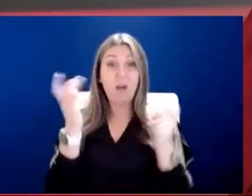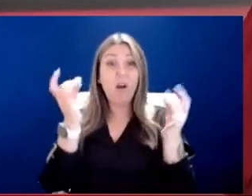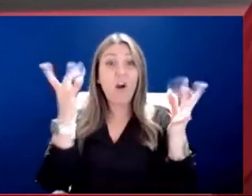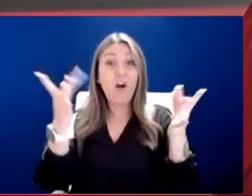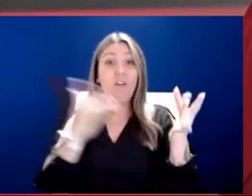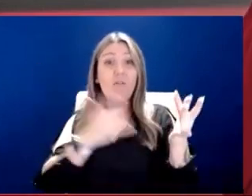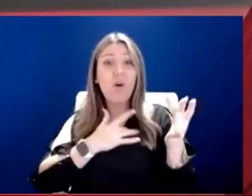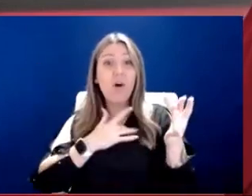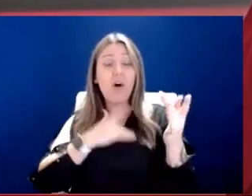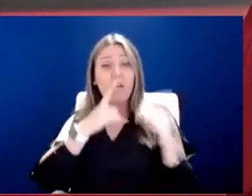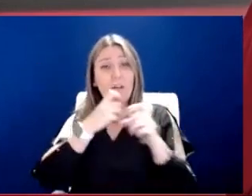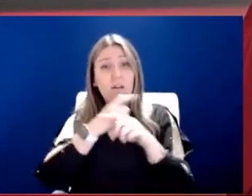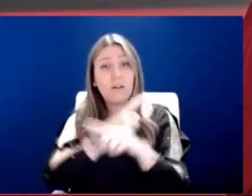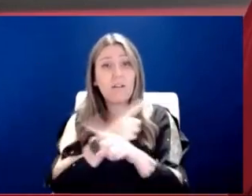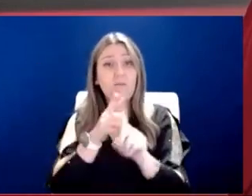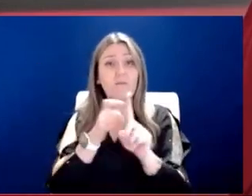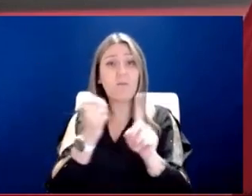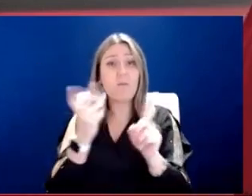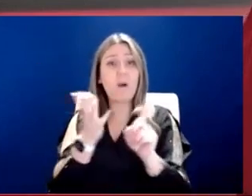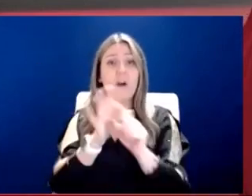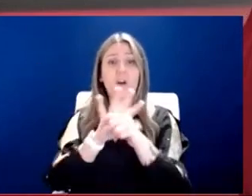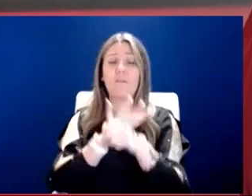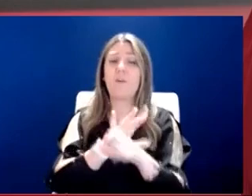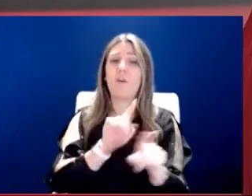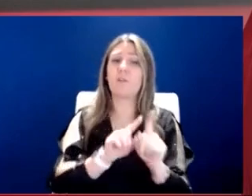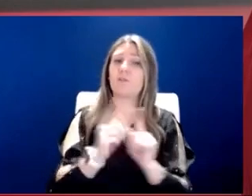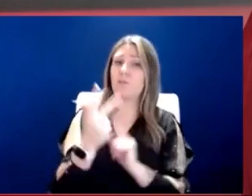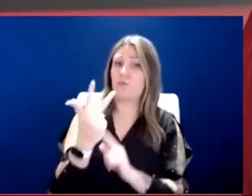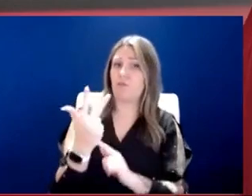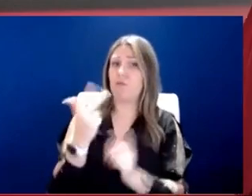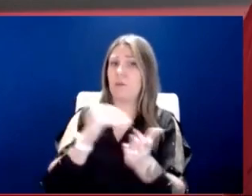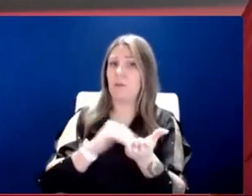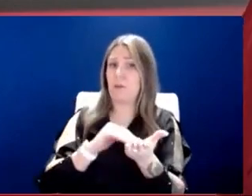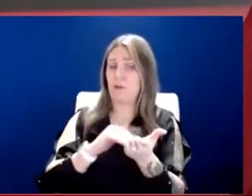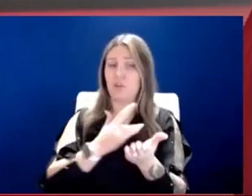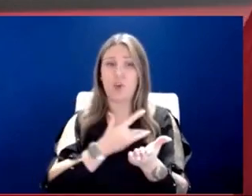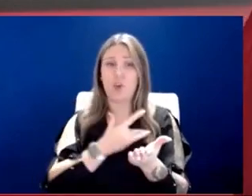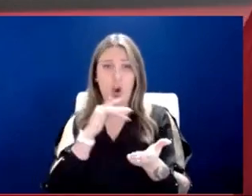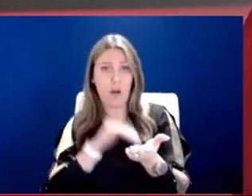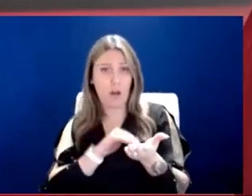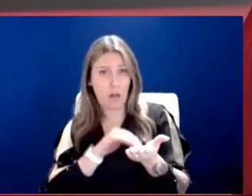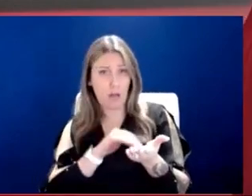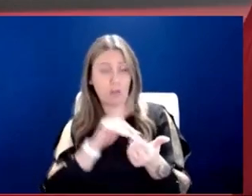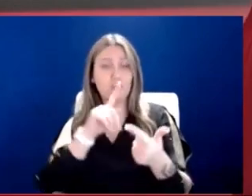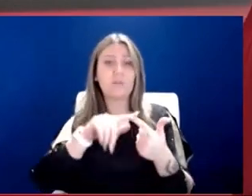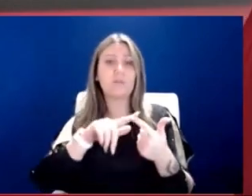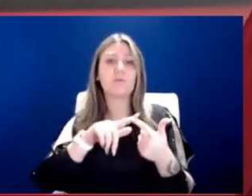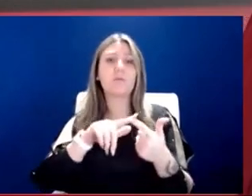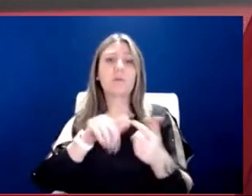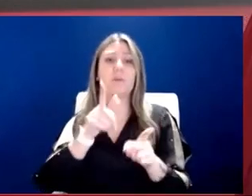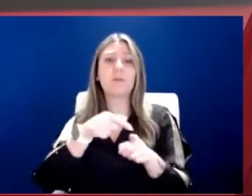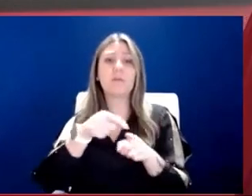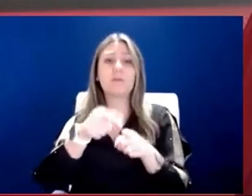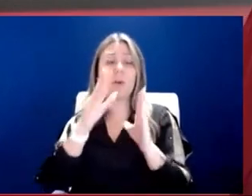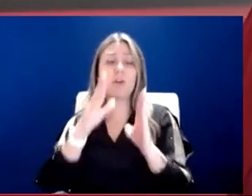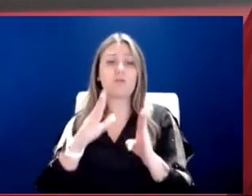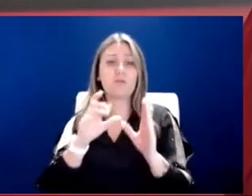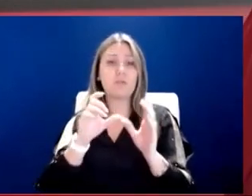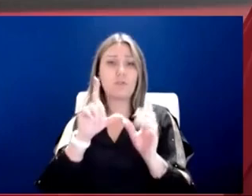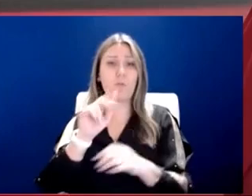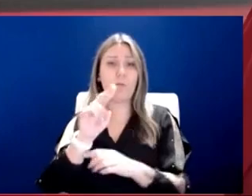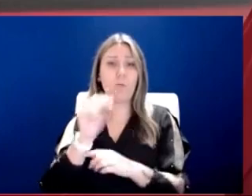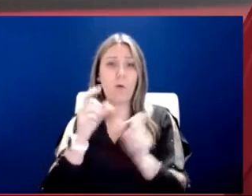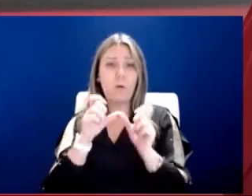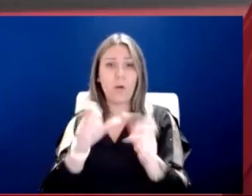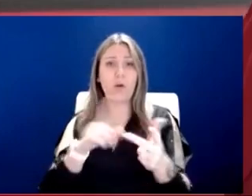3 doctors to help guide us. We're going to have a cardiologist, a specialist in the long haul clinic, and of course, Dr. Hawkinson will answer all your